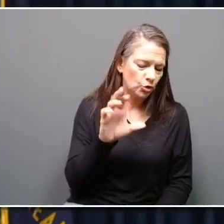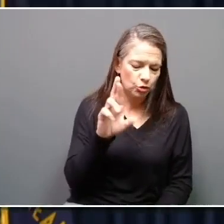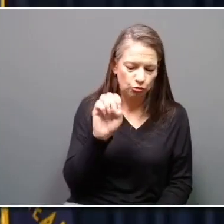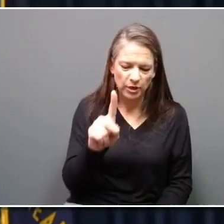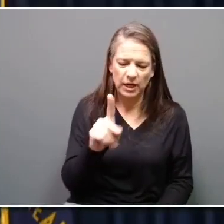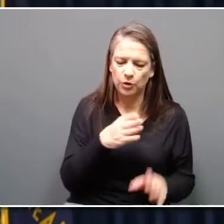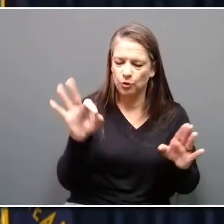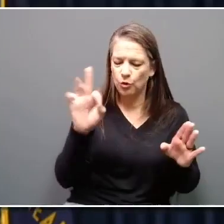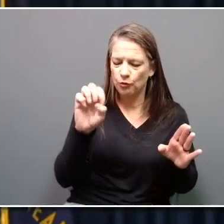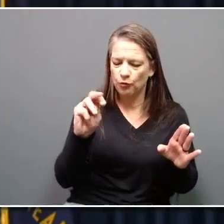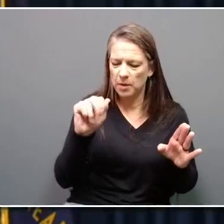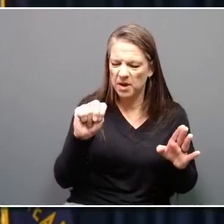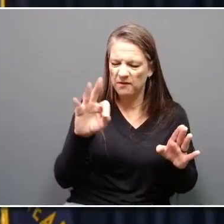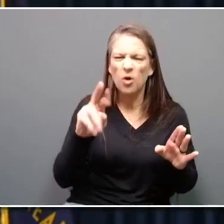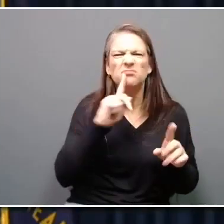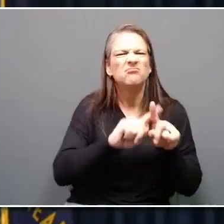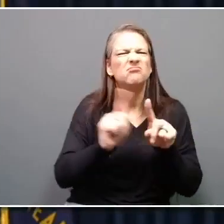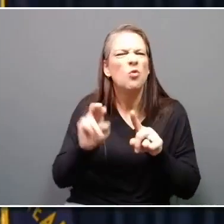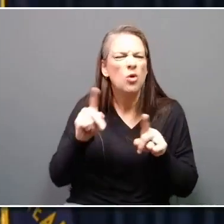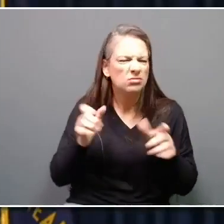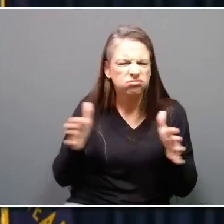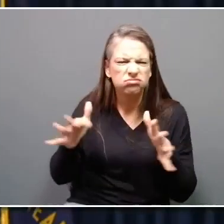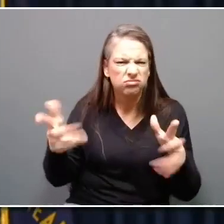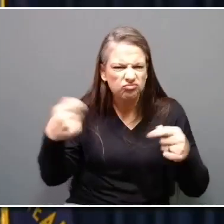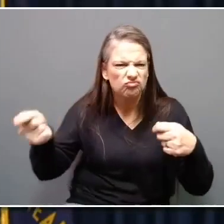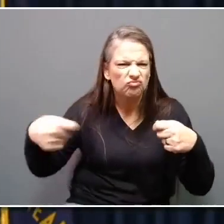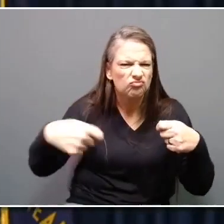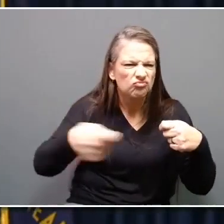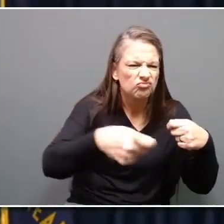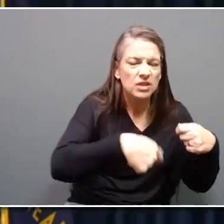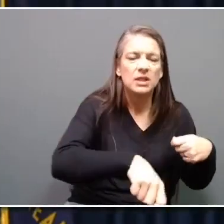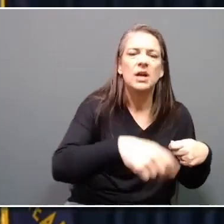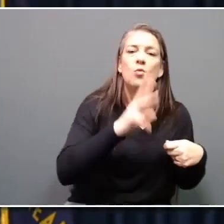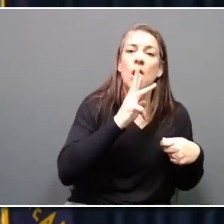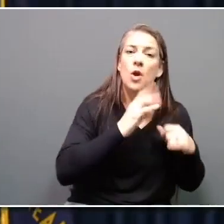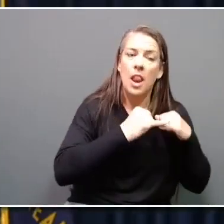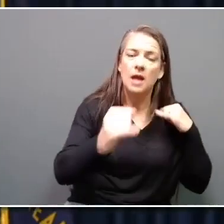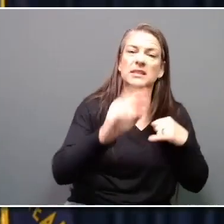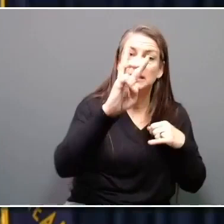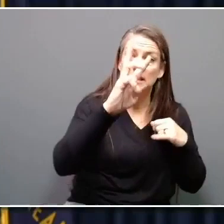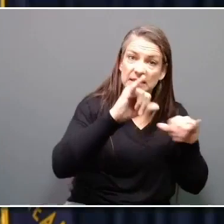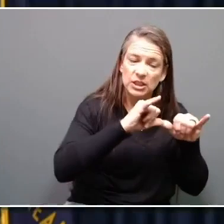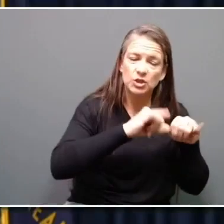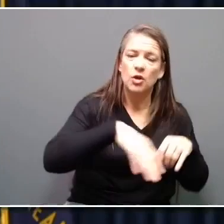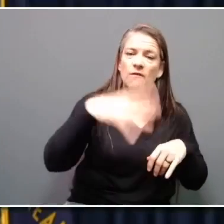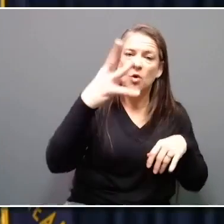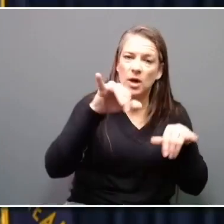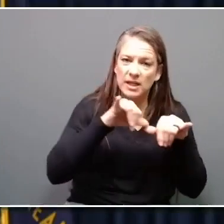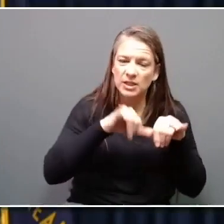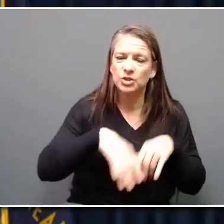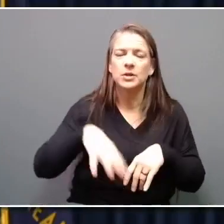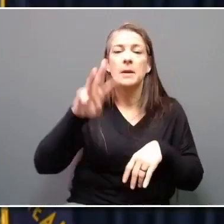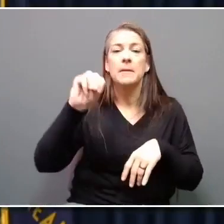Fork areas. Repairs will include the replacement of the 6-inch water lines, 4-inch water lines, radio read meters, and meter